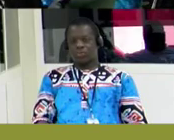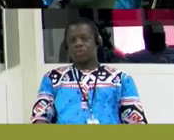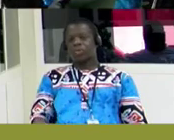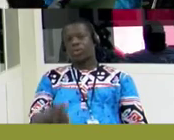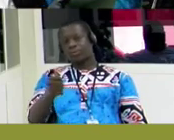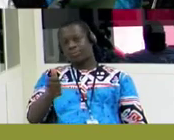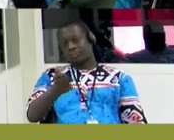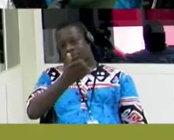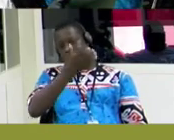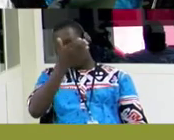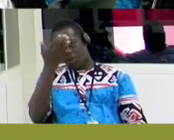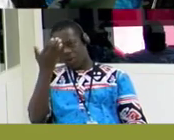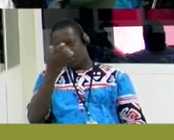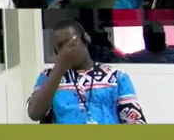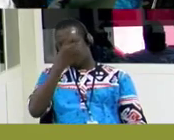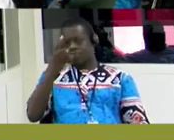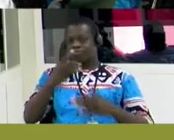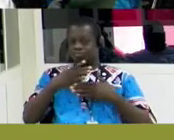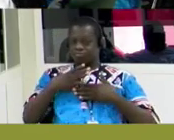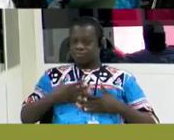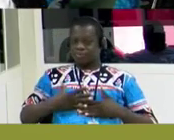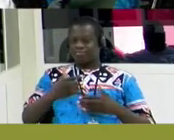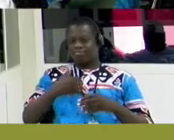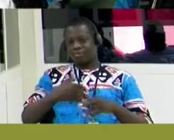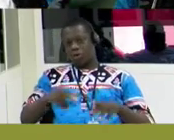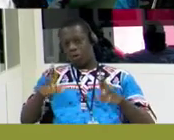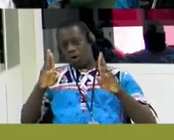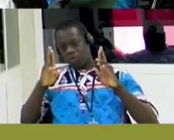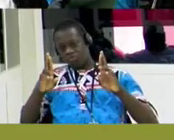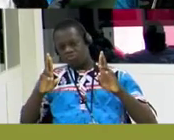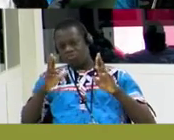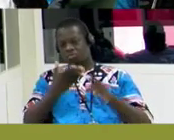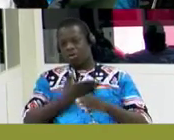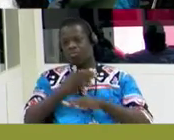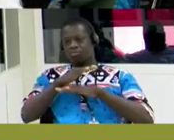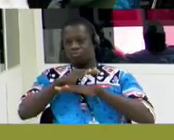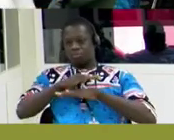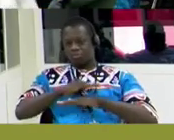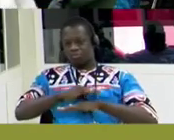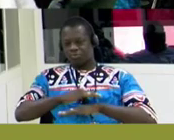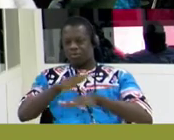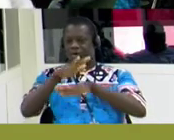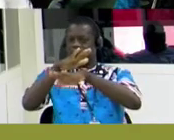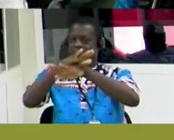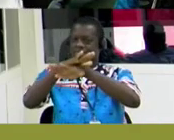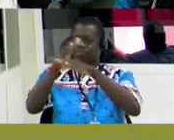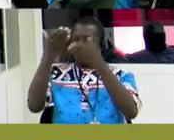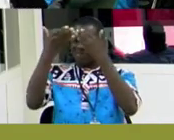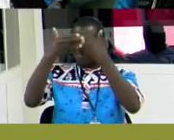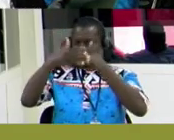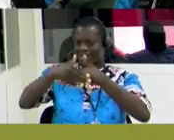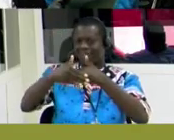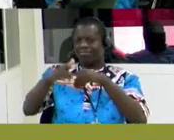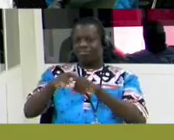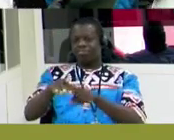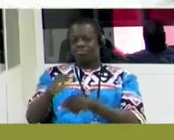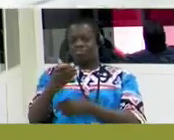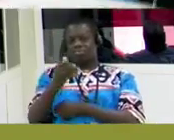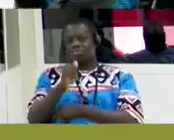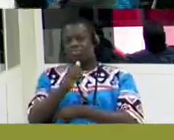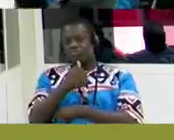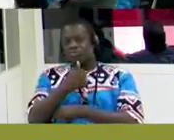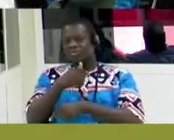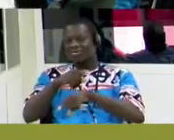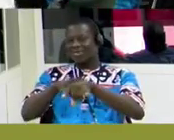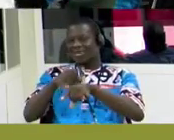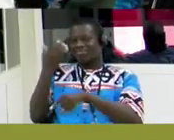Good morning, everyone. I hope you had a restful evening. We didn't have any session in the afternoon. That